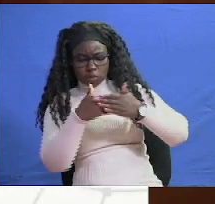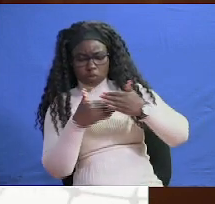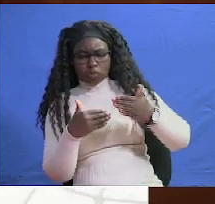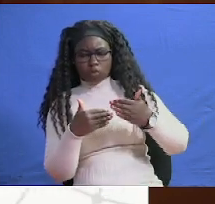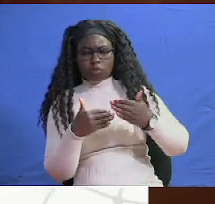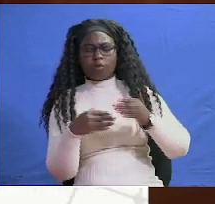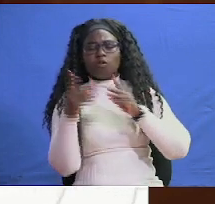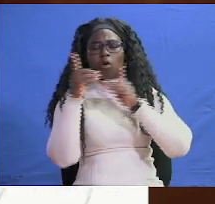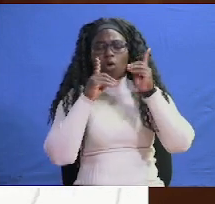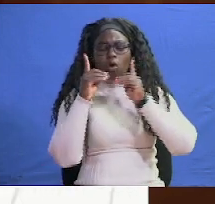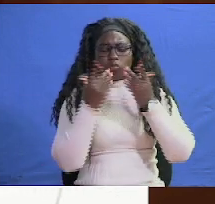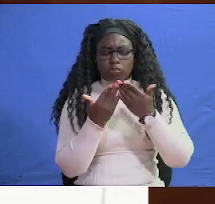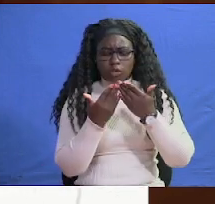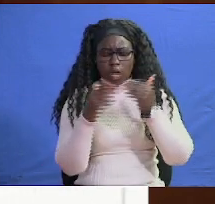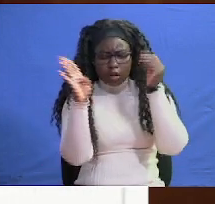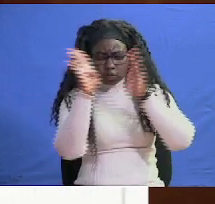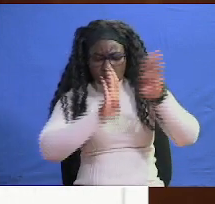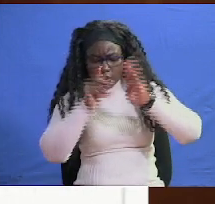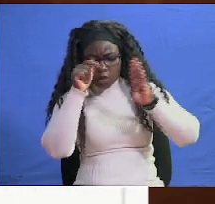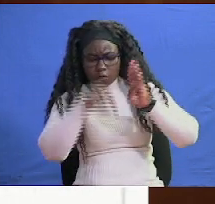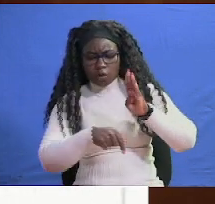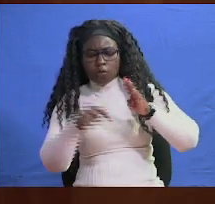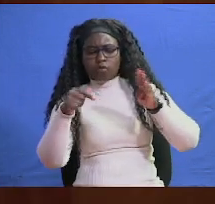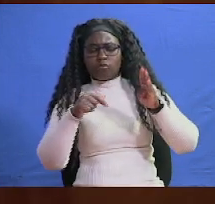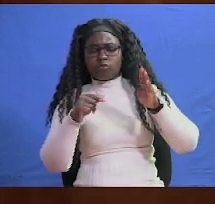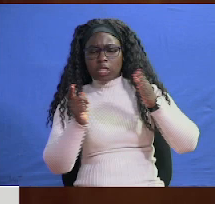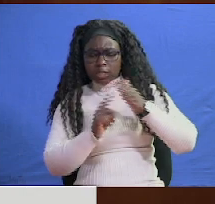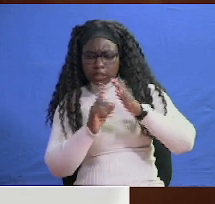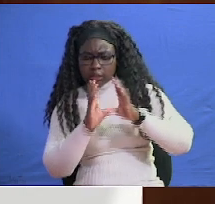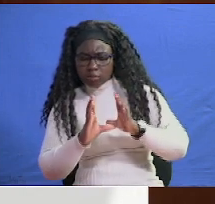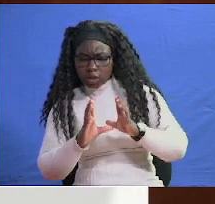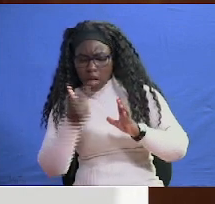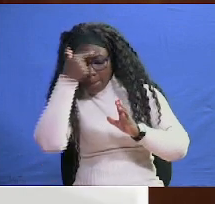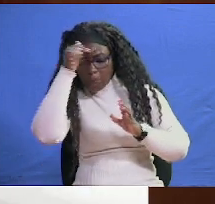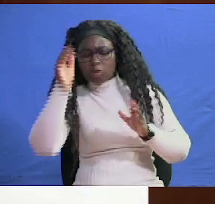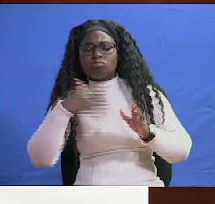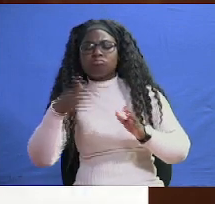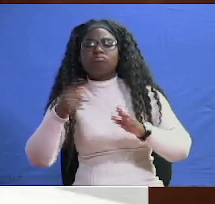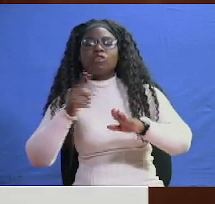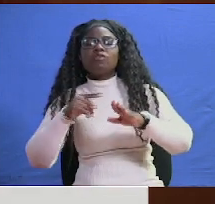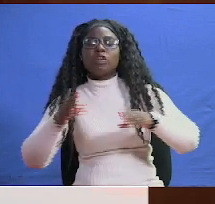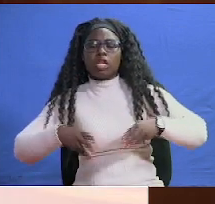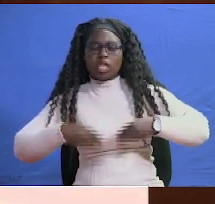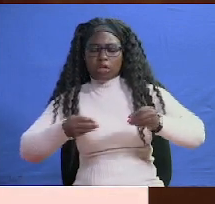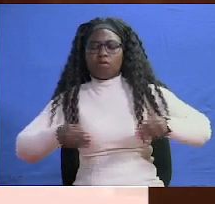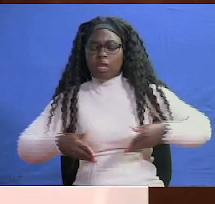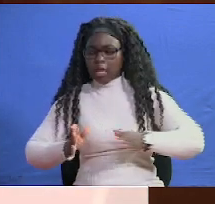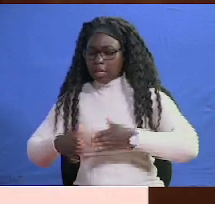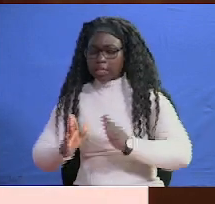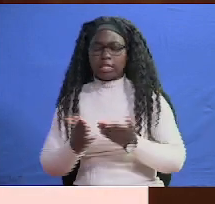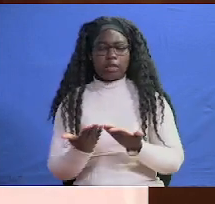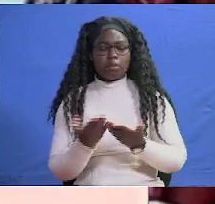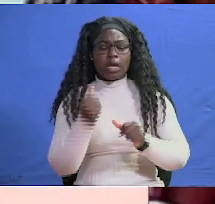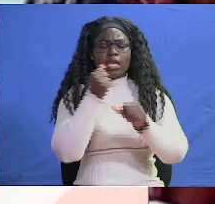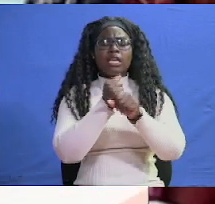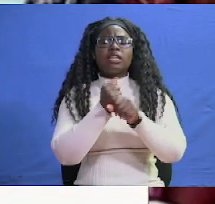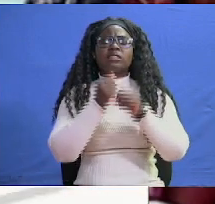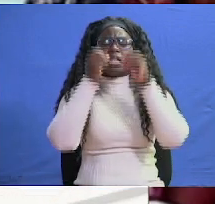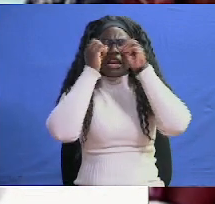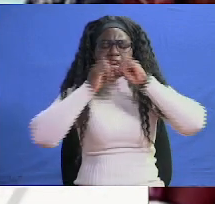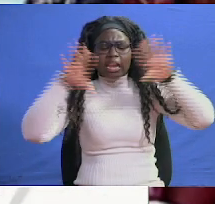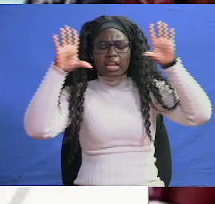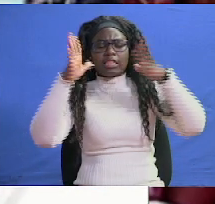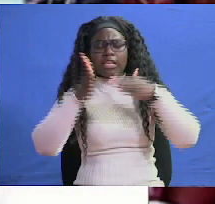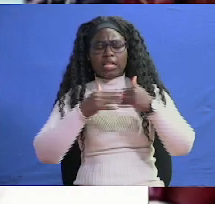to discuss the conduct of this particular minister, because at every given opportunity, he has done nothing other